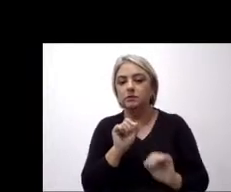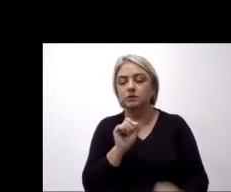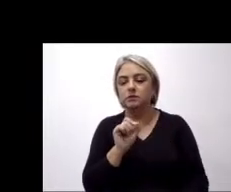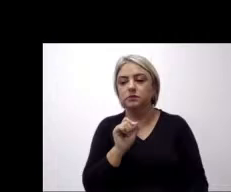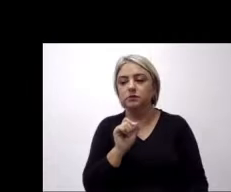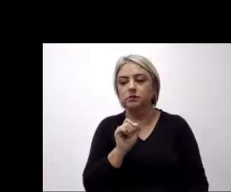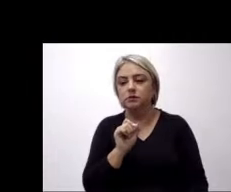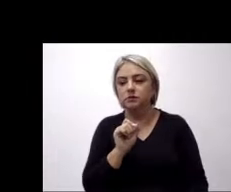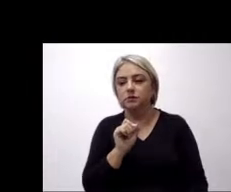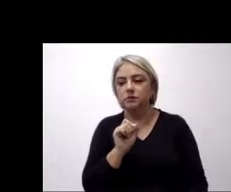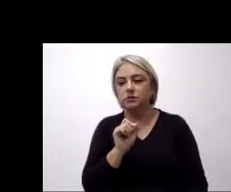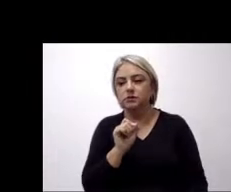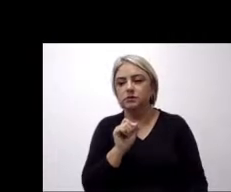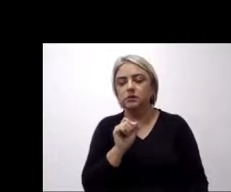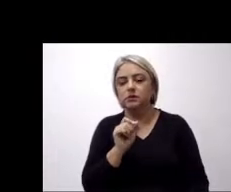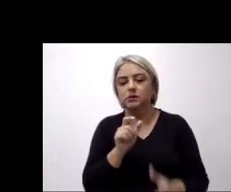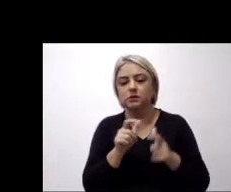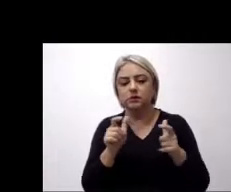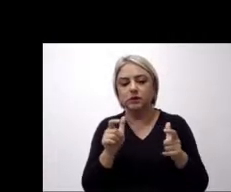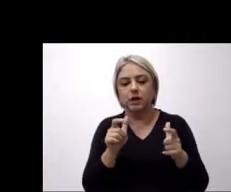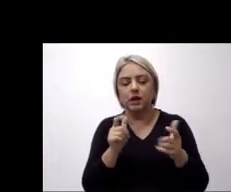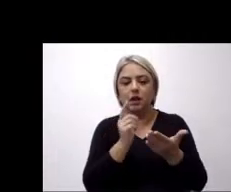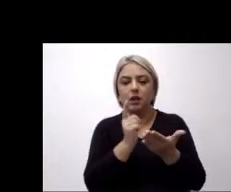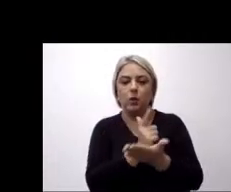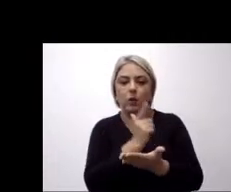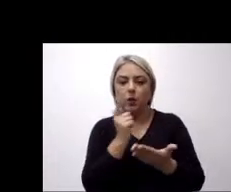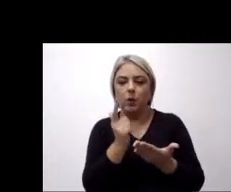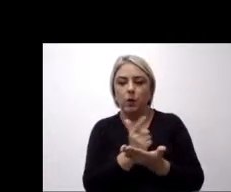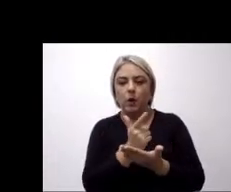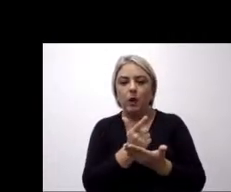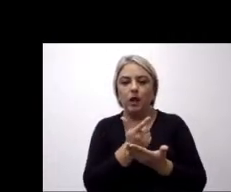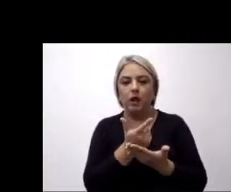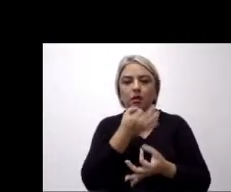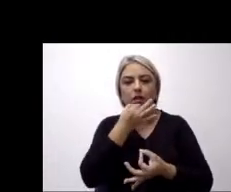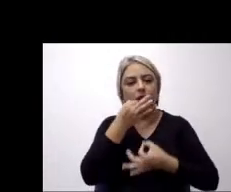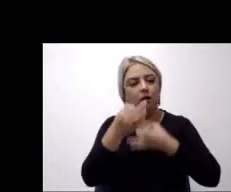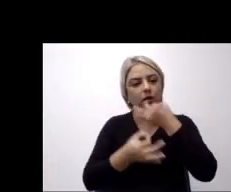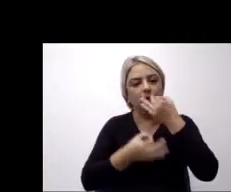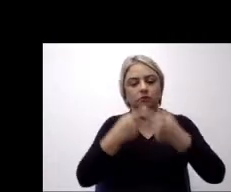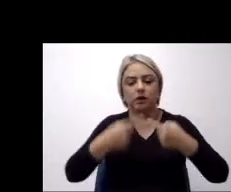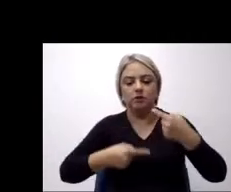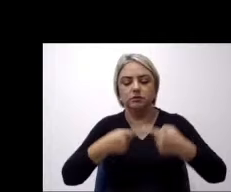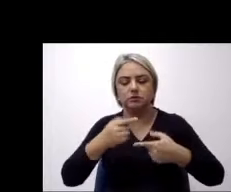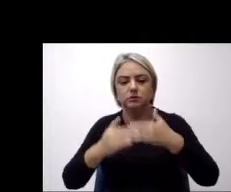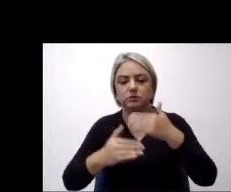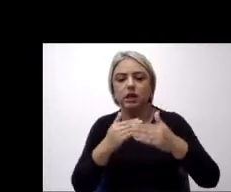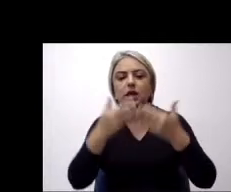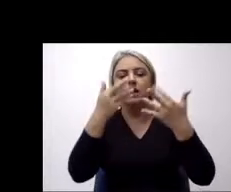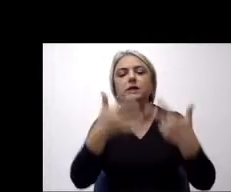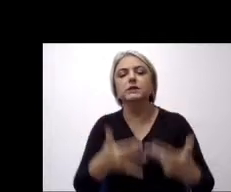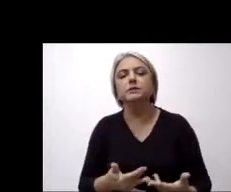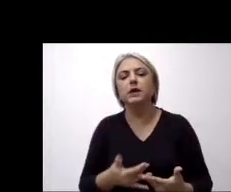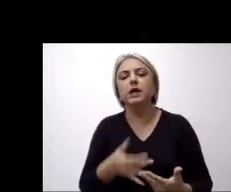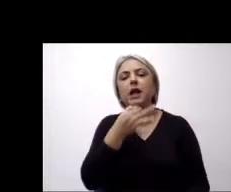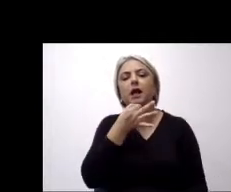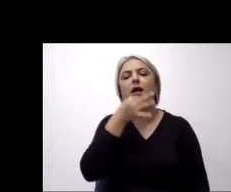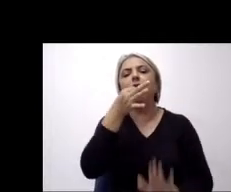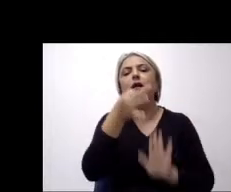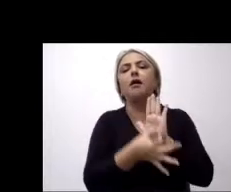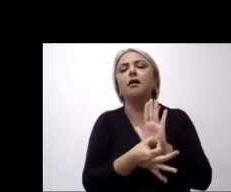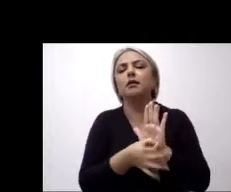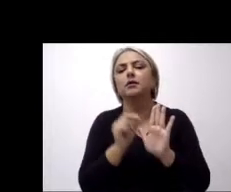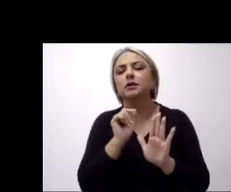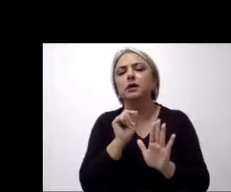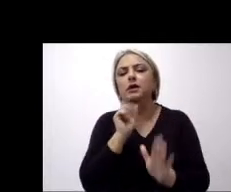Mayon in his book about argument in the policy process insists a lot about the feasibility argument, how this kind of argument play